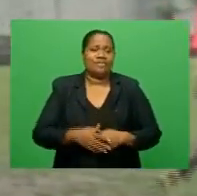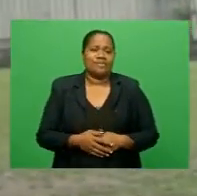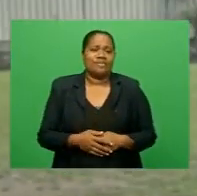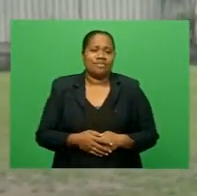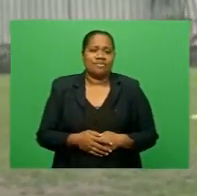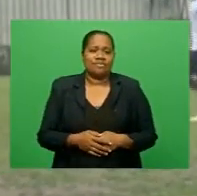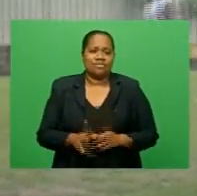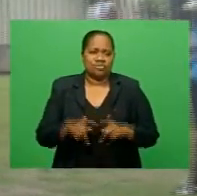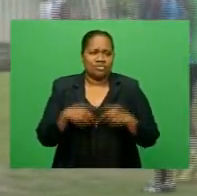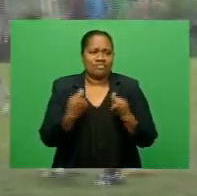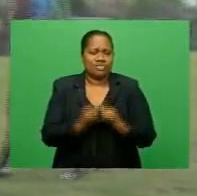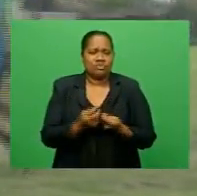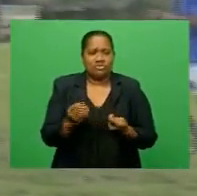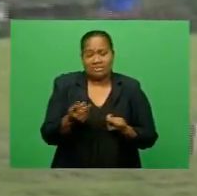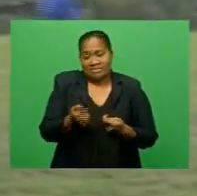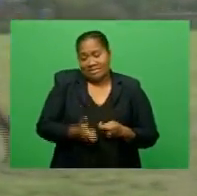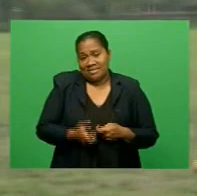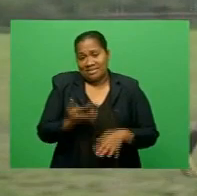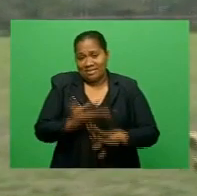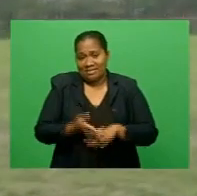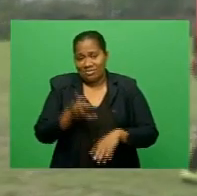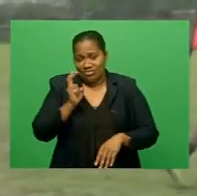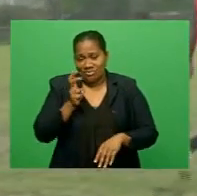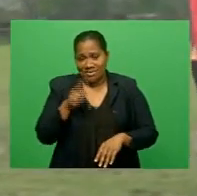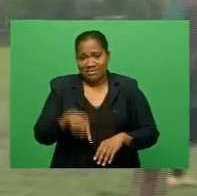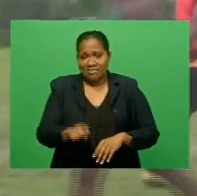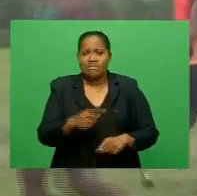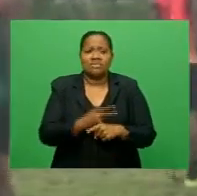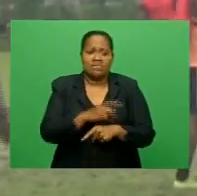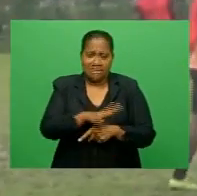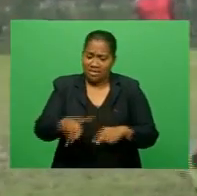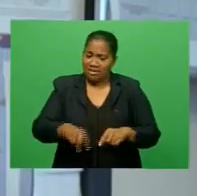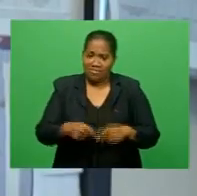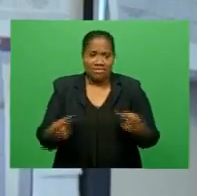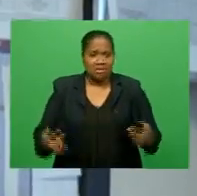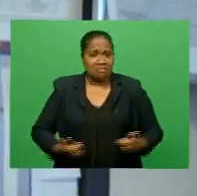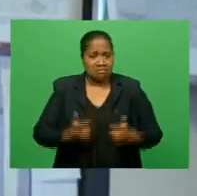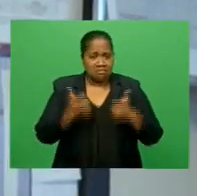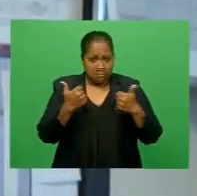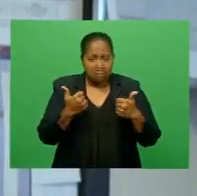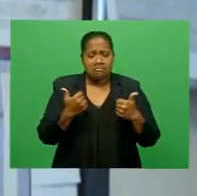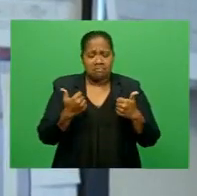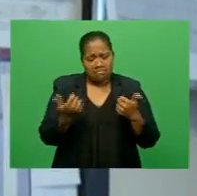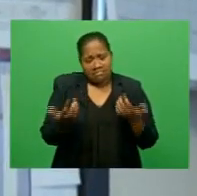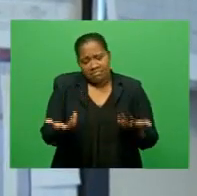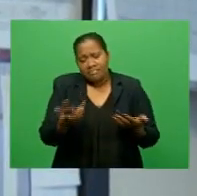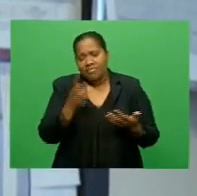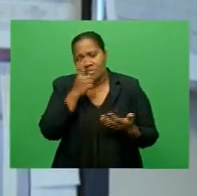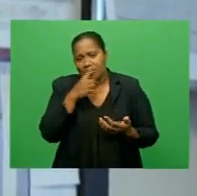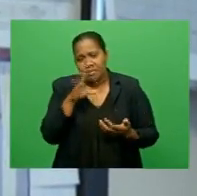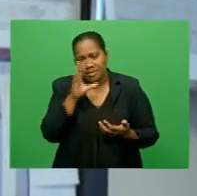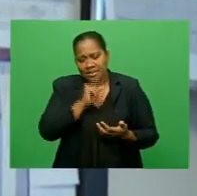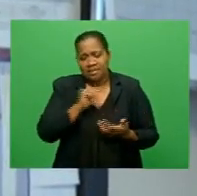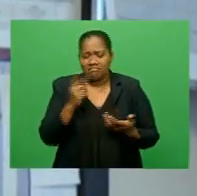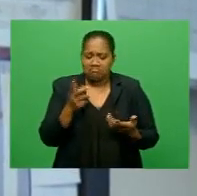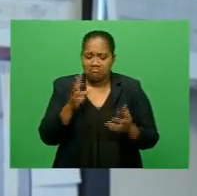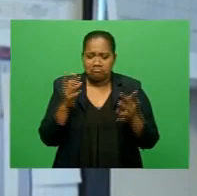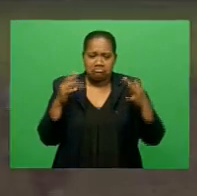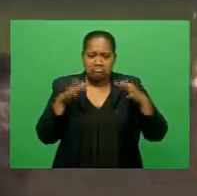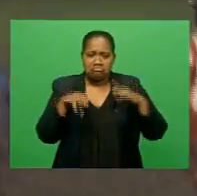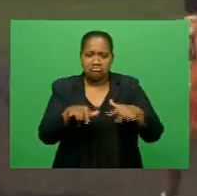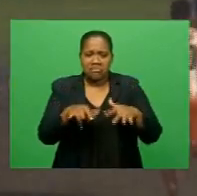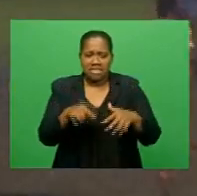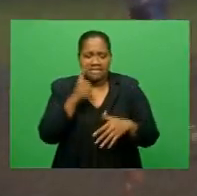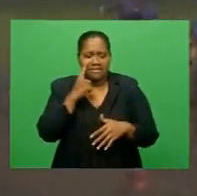will continue training this week, the 4 last teams. If everything is okay, people can expect, as I said, some exciting